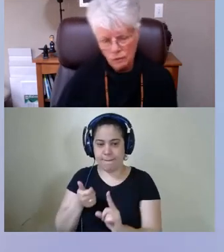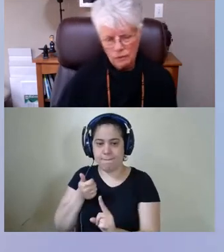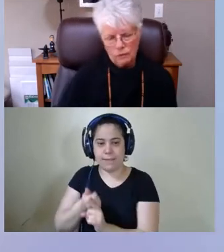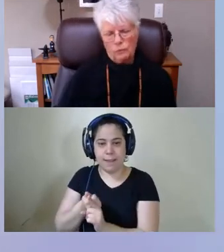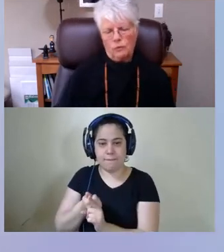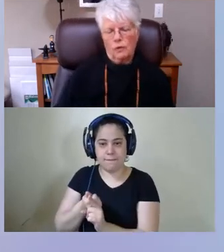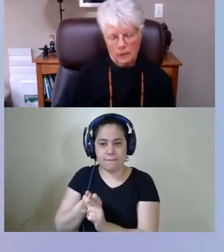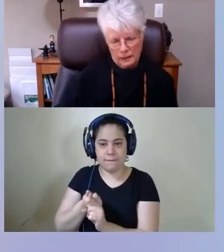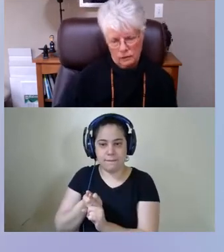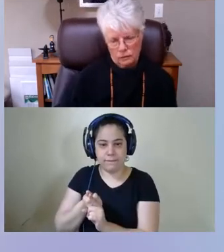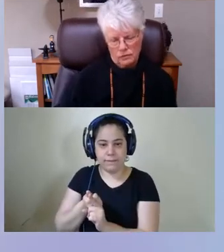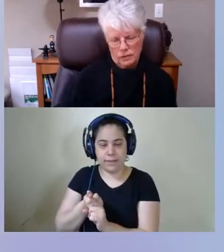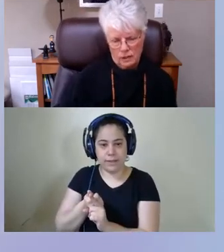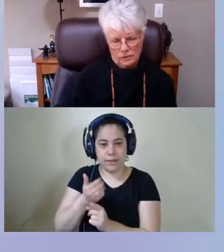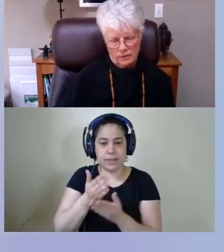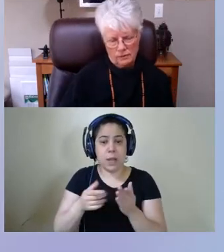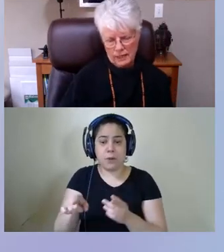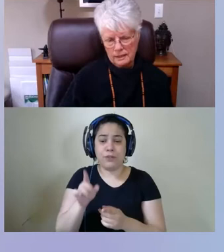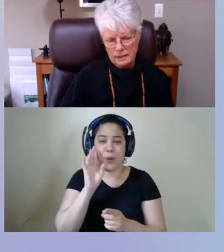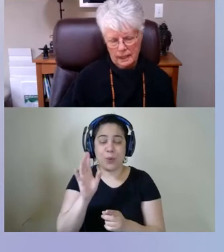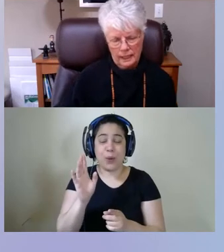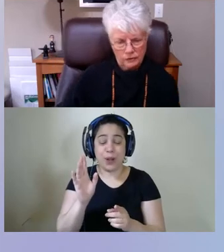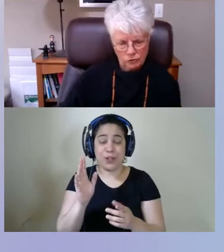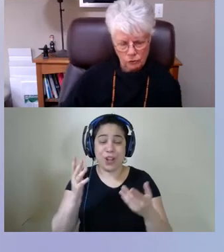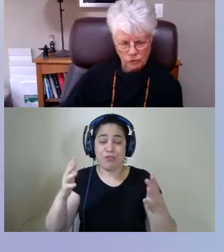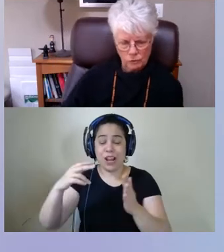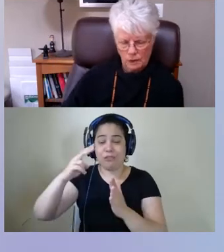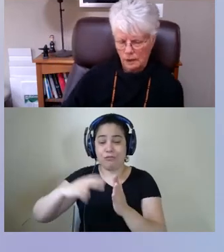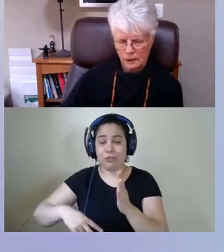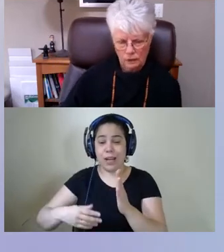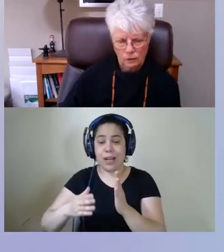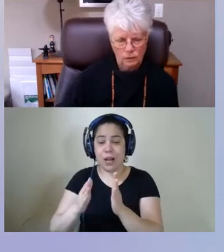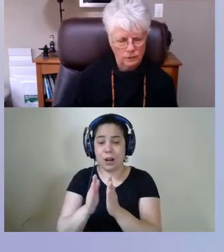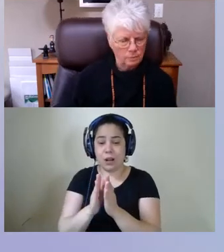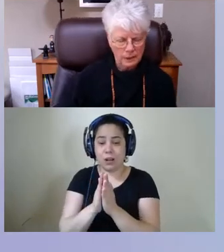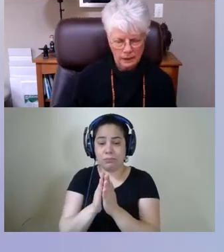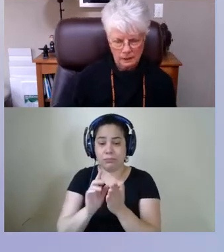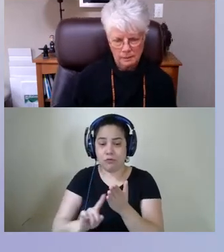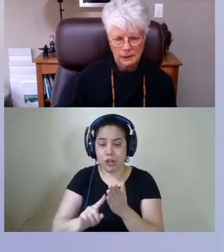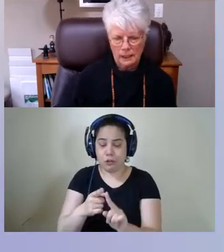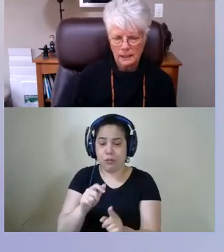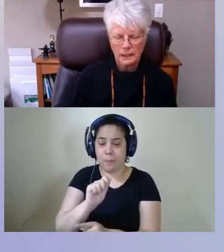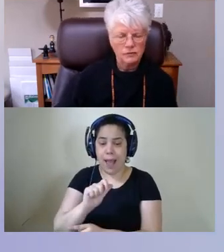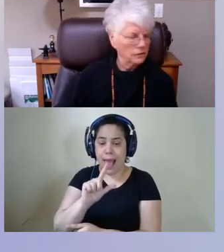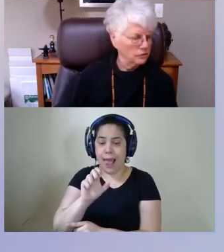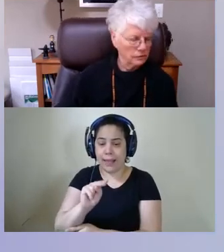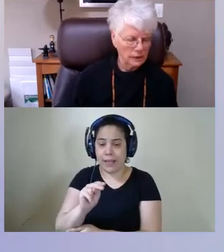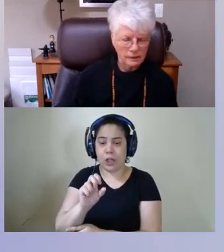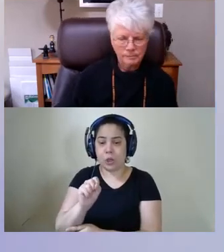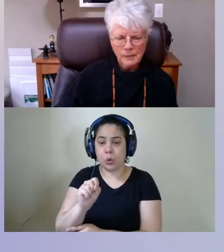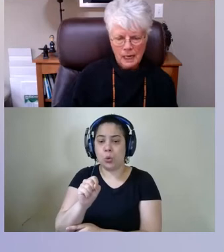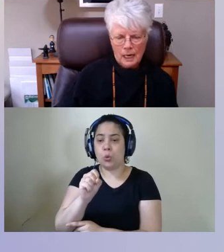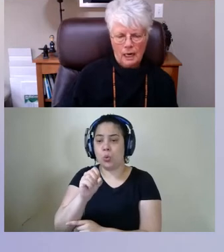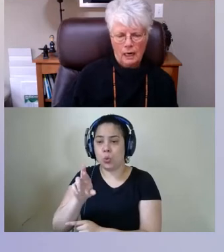you who will all get gold stars have read Alan Shore's work, who is brilliant, but not the easiest to